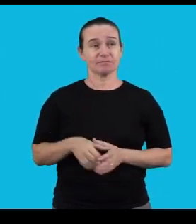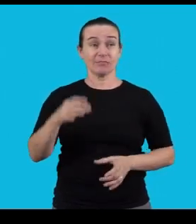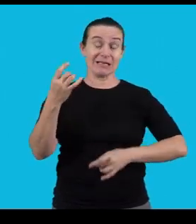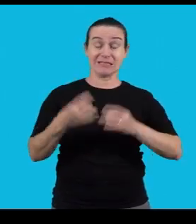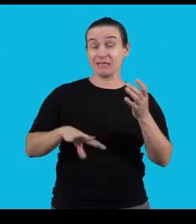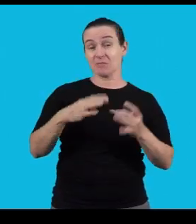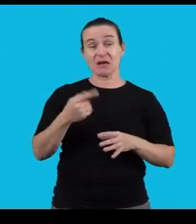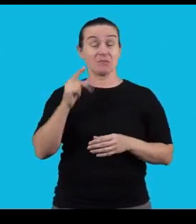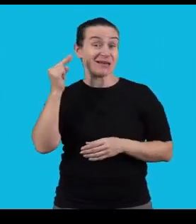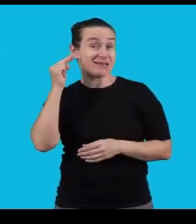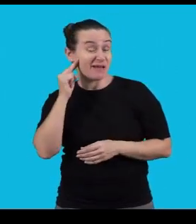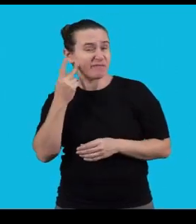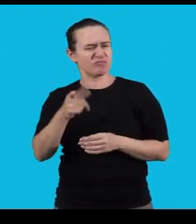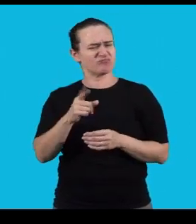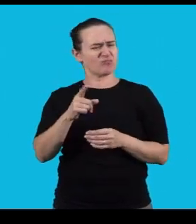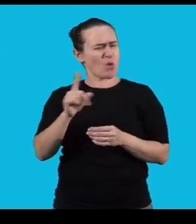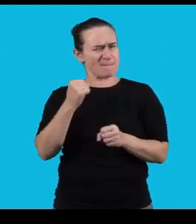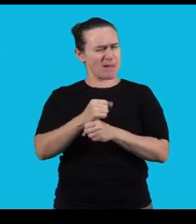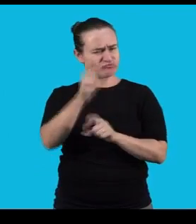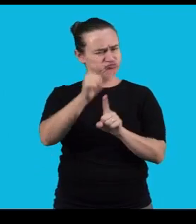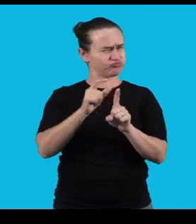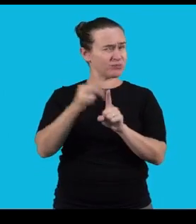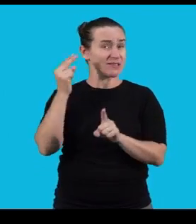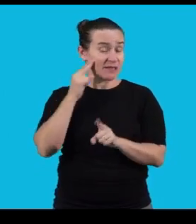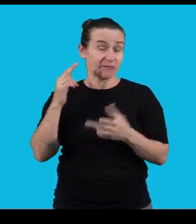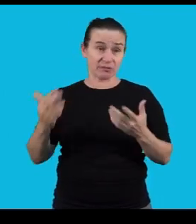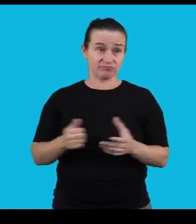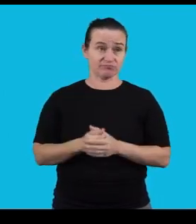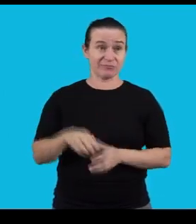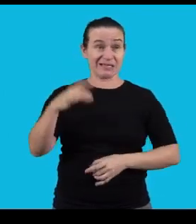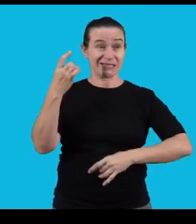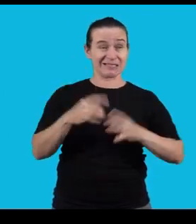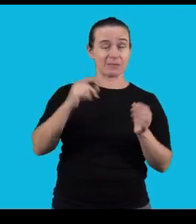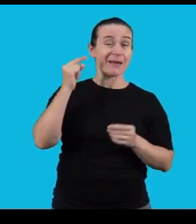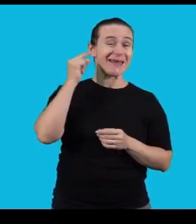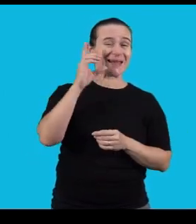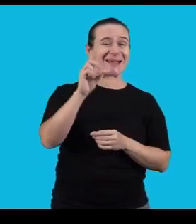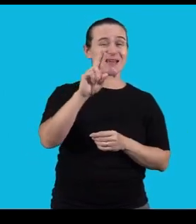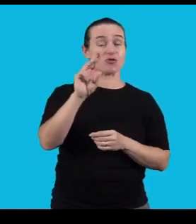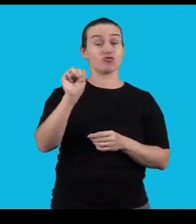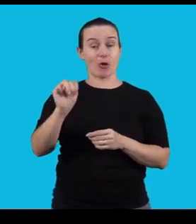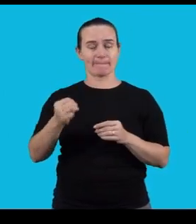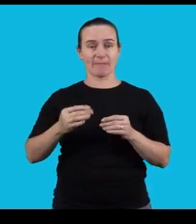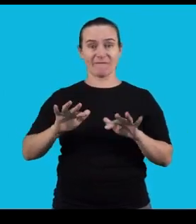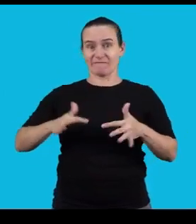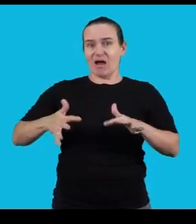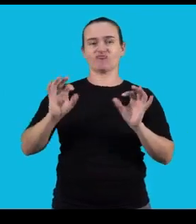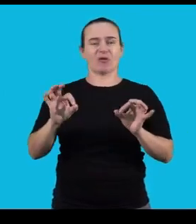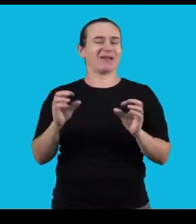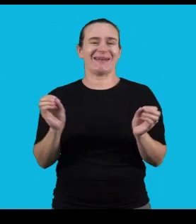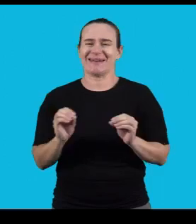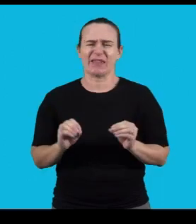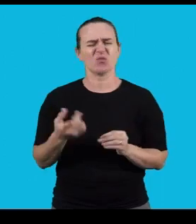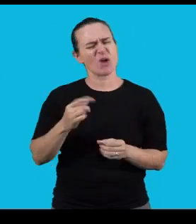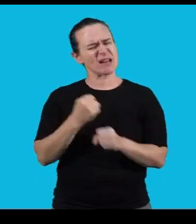So some of the causes of deafness, when we say people are deaf, sometimes the eardrum does not vibrate properly. And what